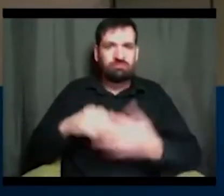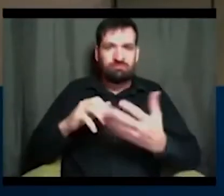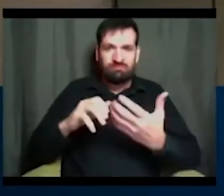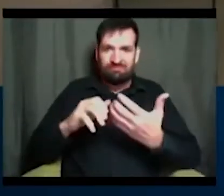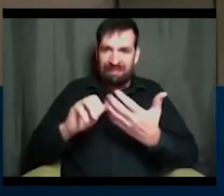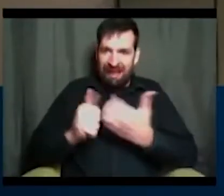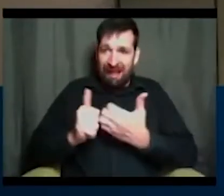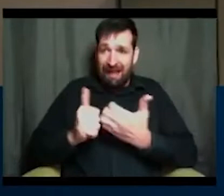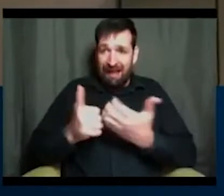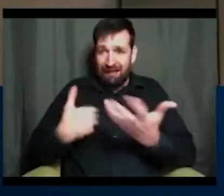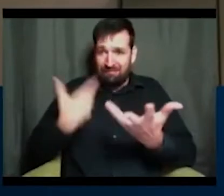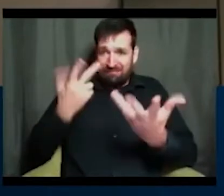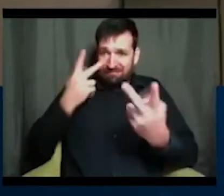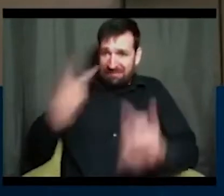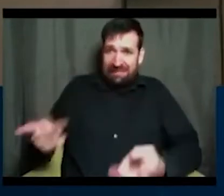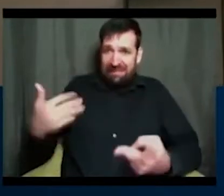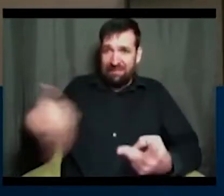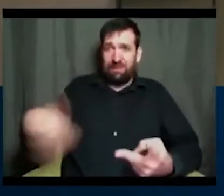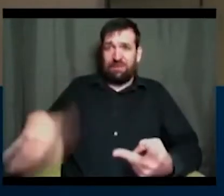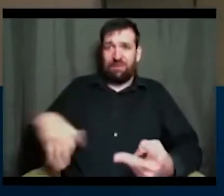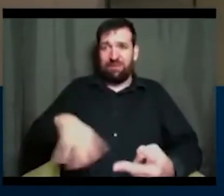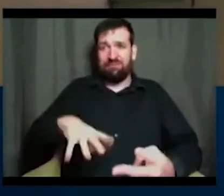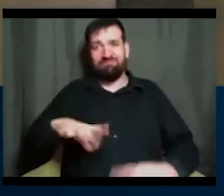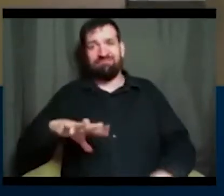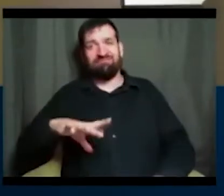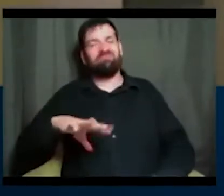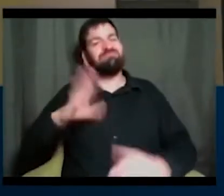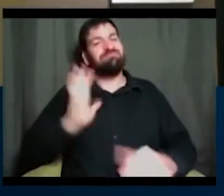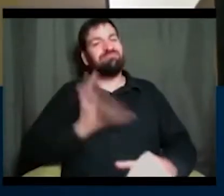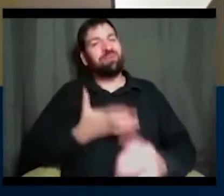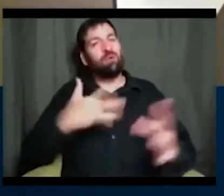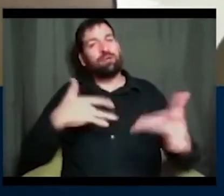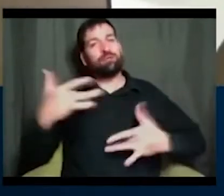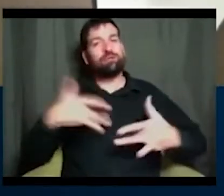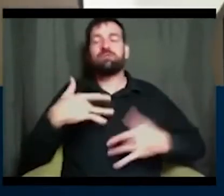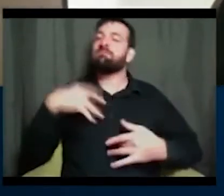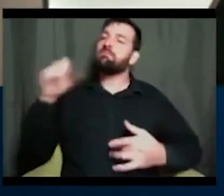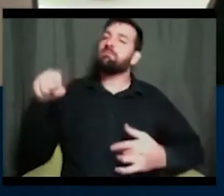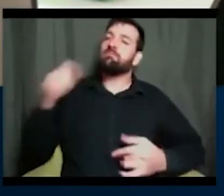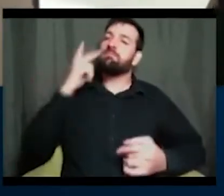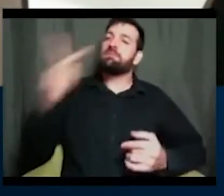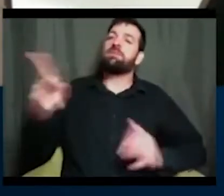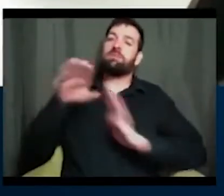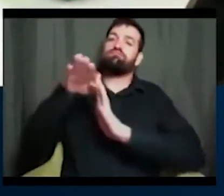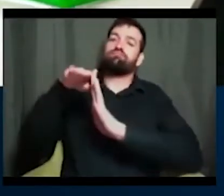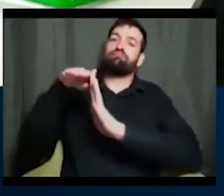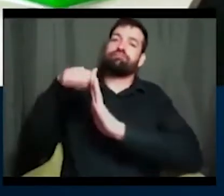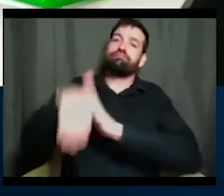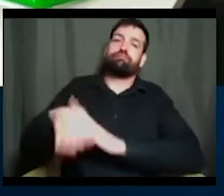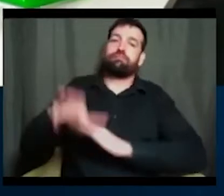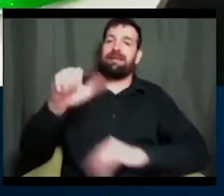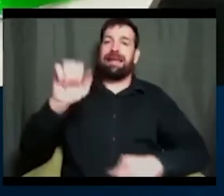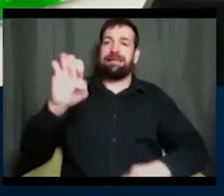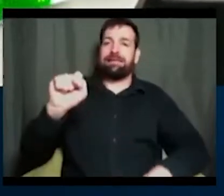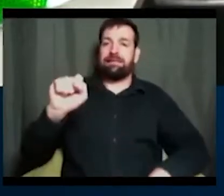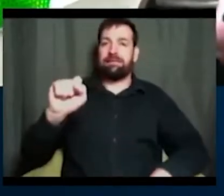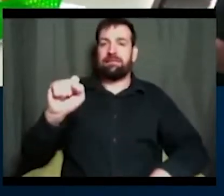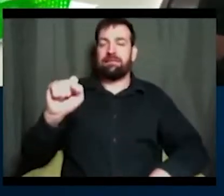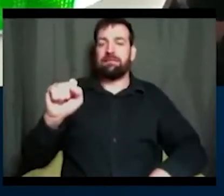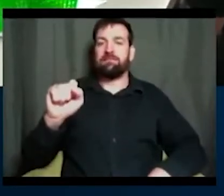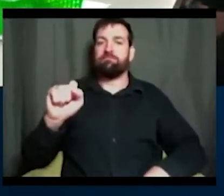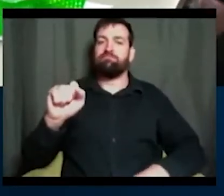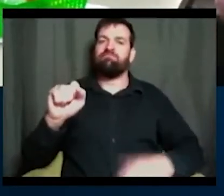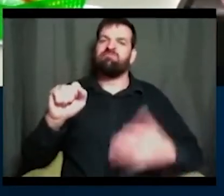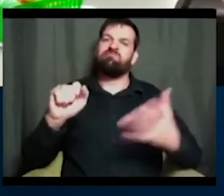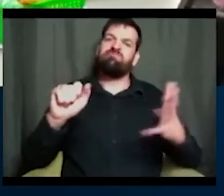just, again, just those concerns that we're having. Yeah, I mean, we saw a decline in cases happening, from about the third week